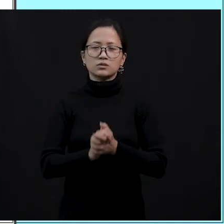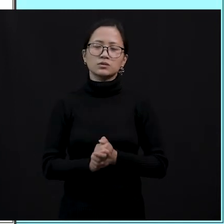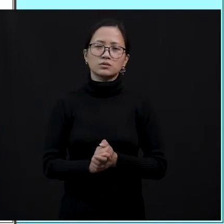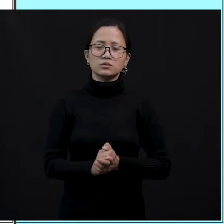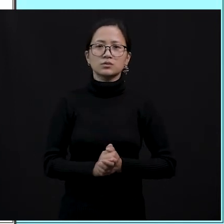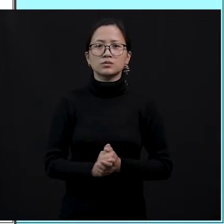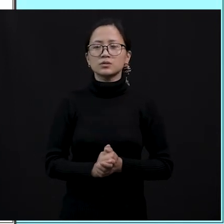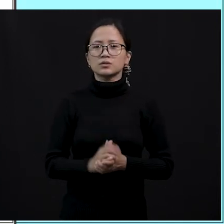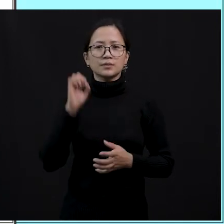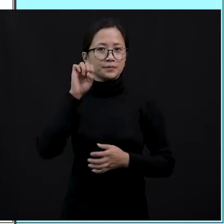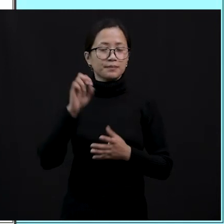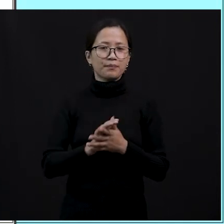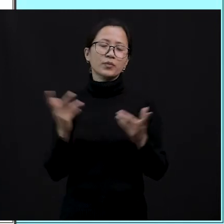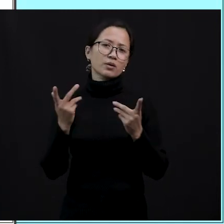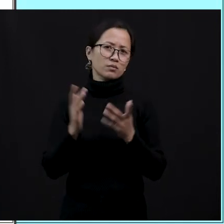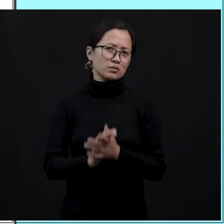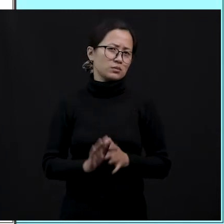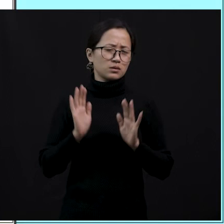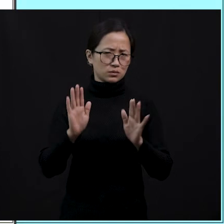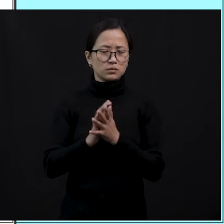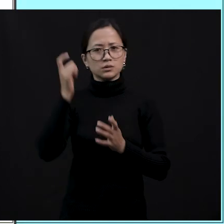some time to consider this. And